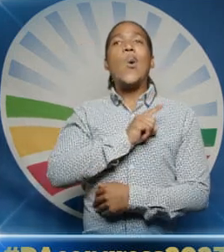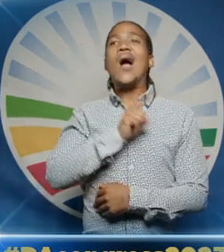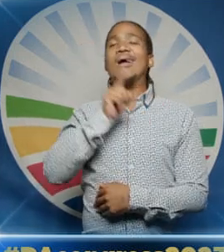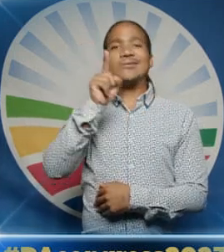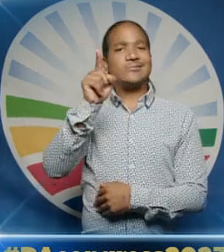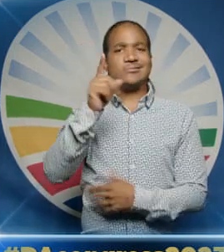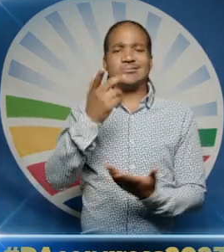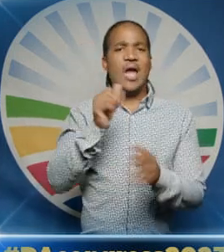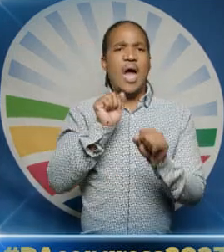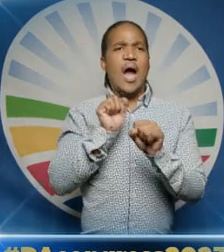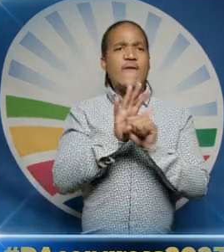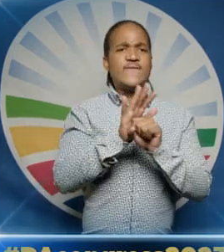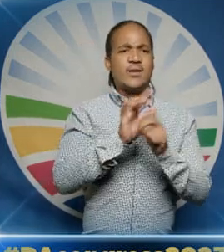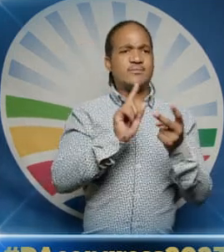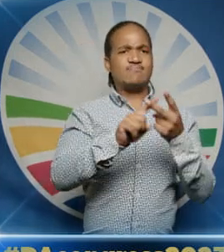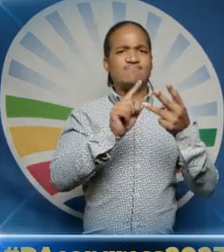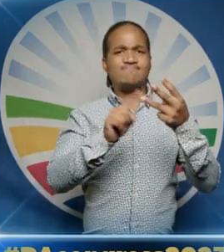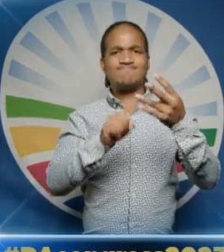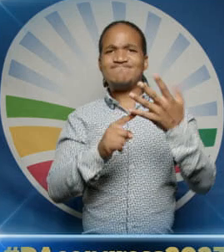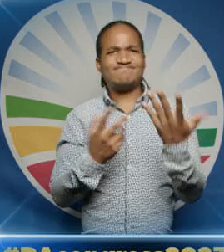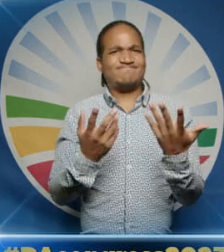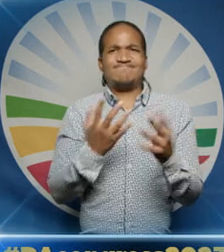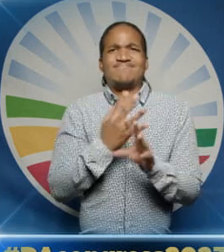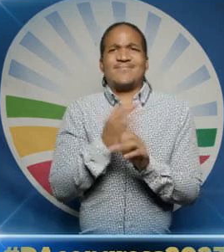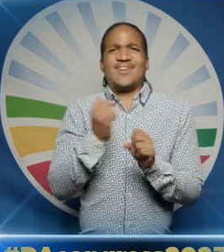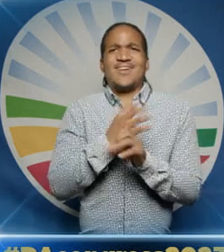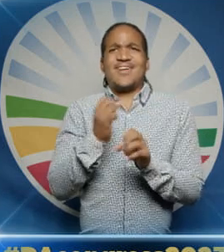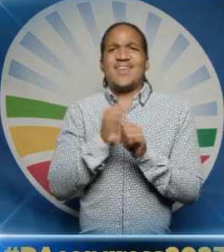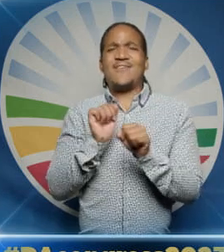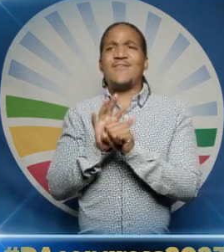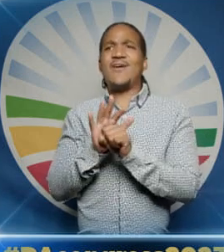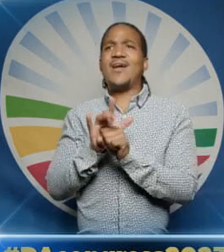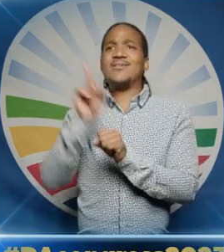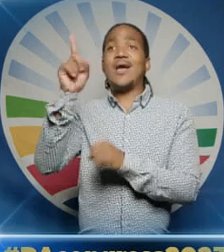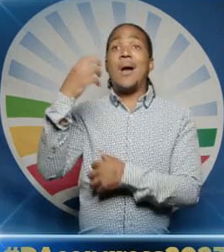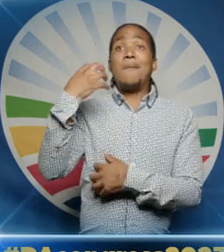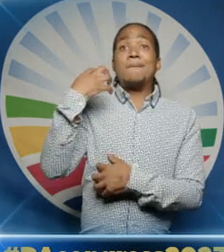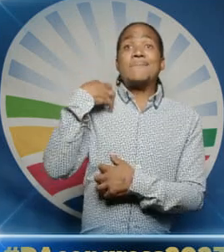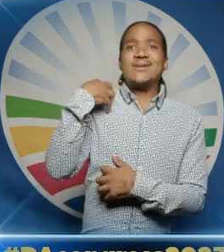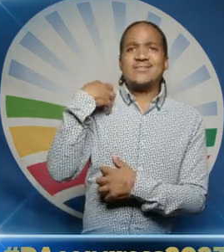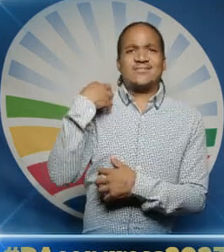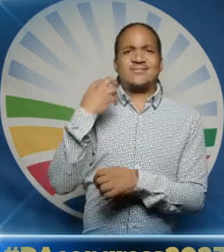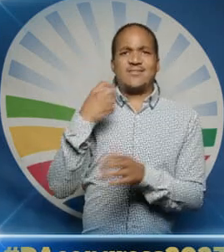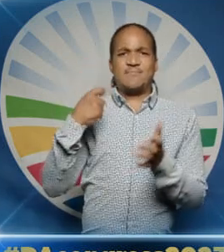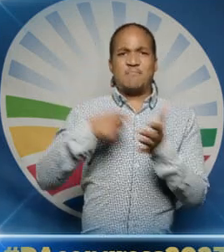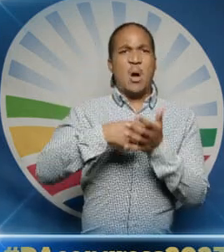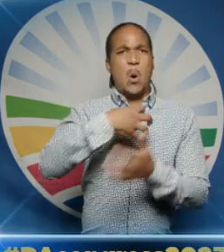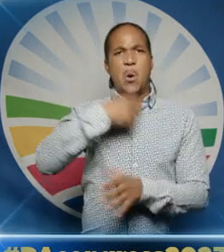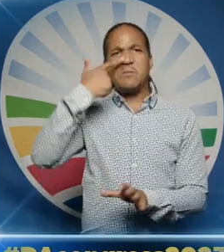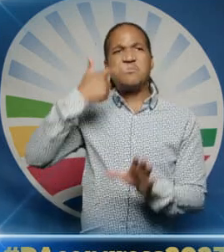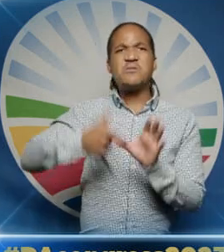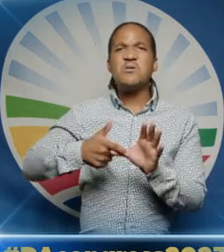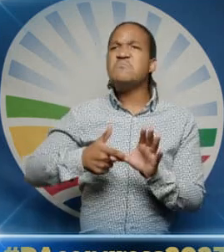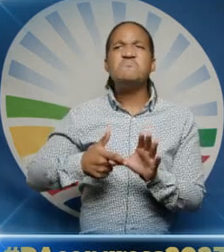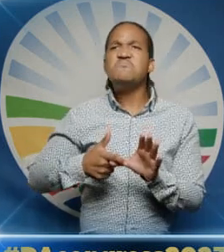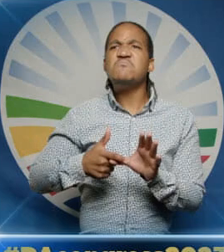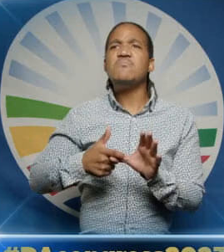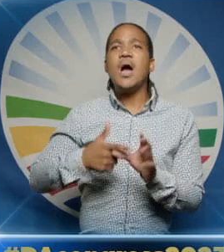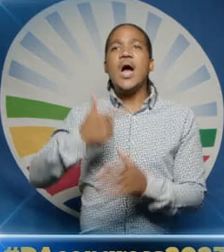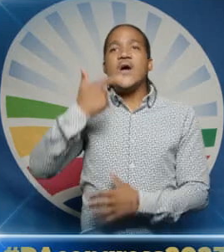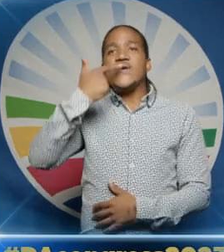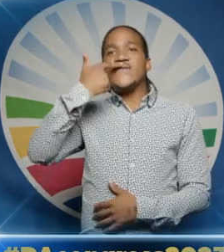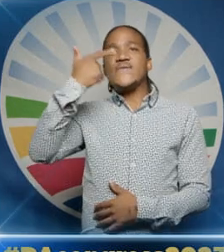affected by the choices they make in government. Ministers don't need to buy their own petrol. They are driven in